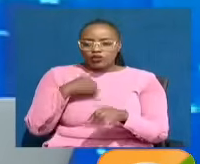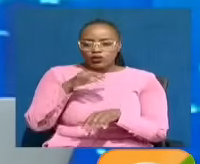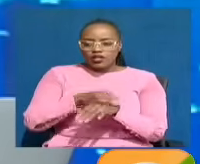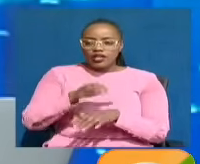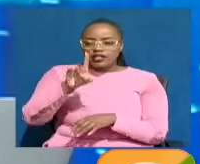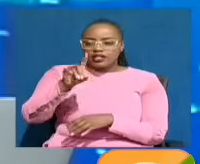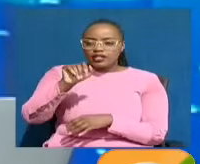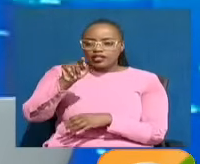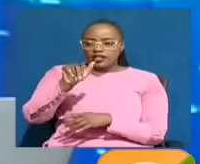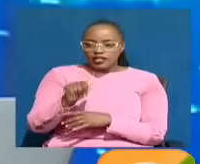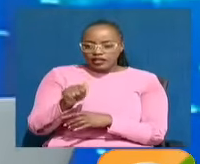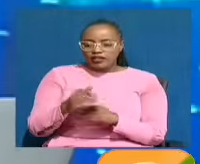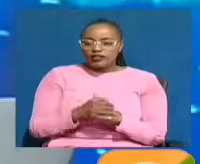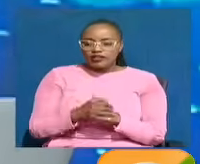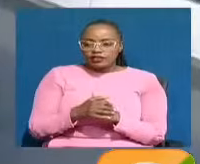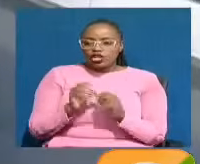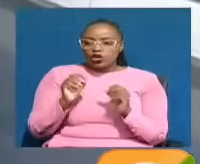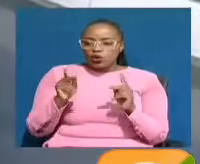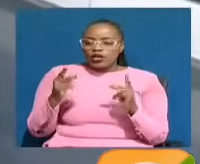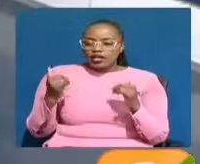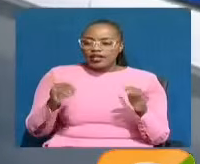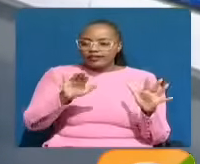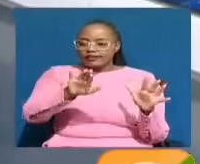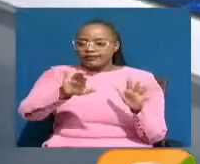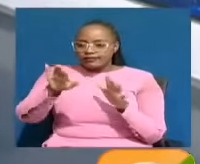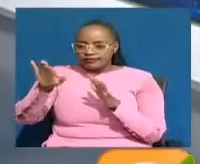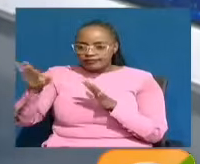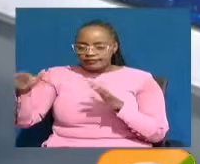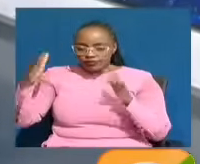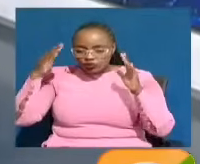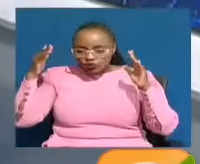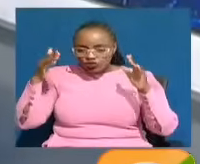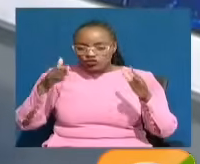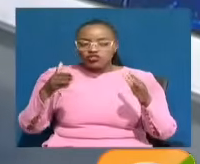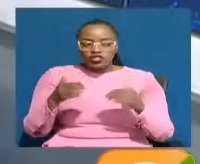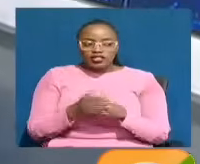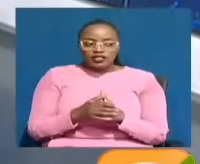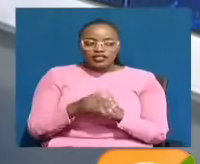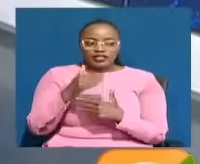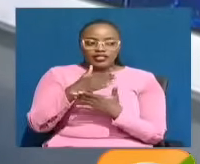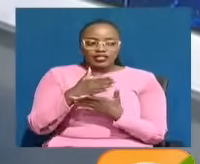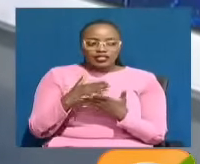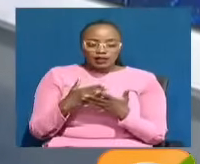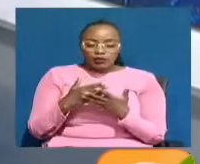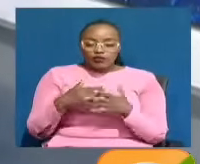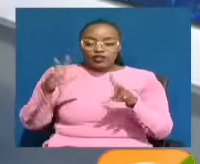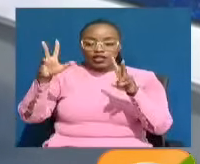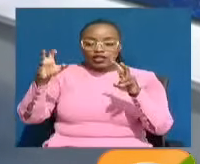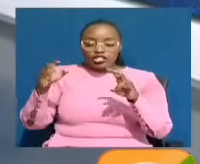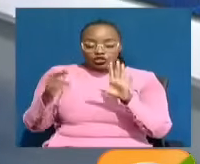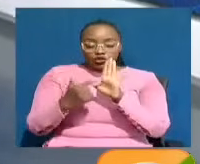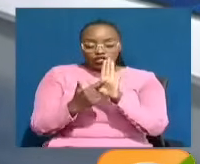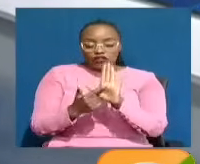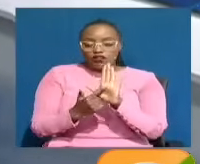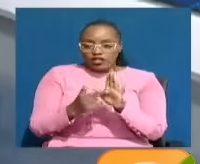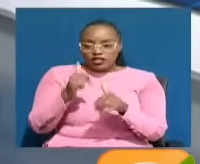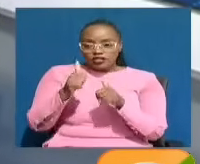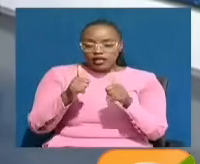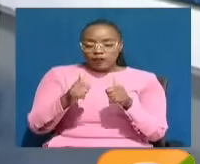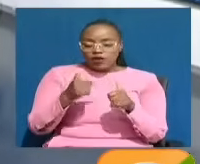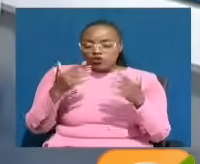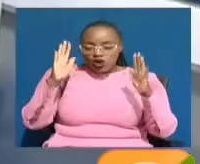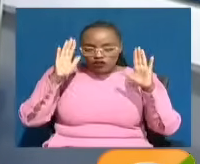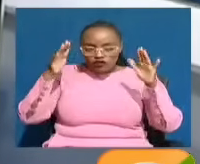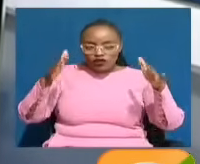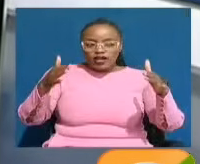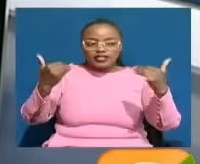memoranda from them. So let's get into some of those issues, for instance, that you're taking a look